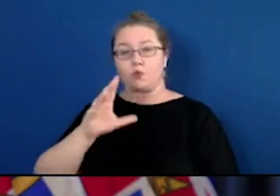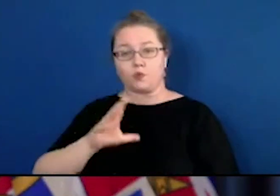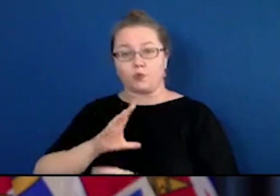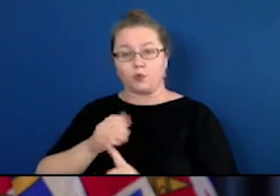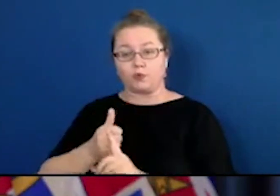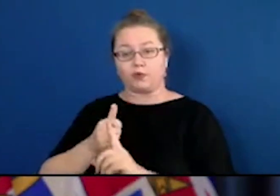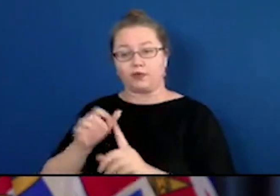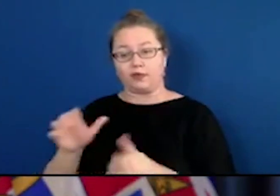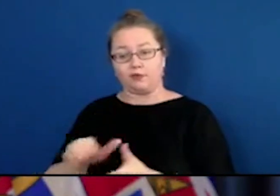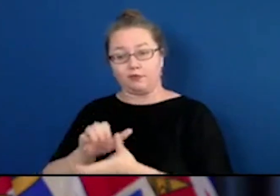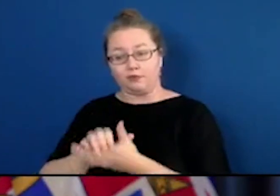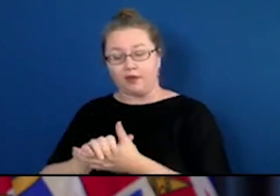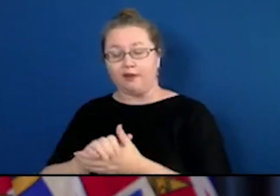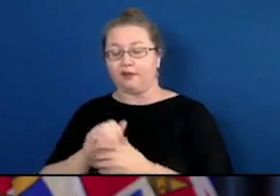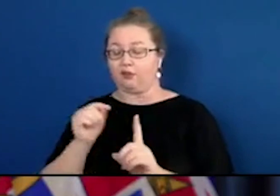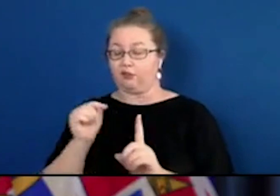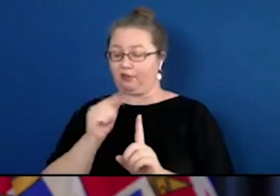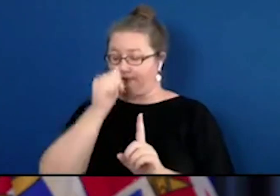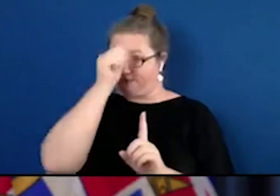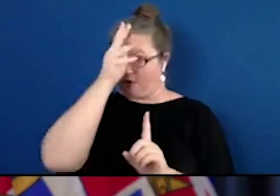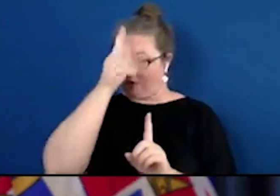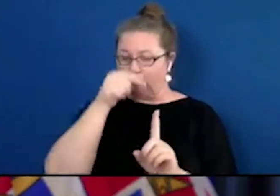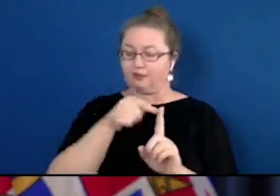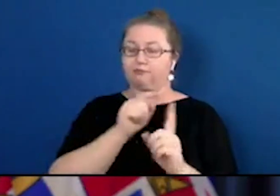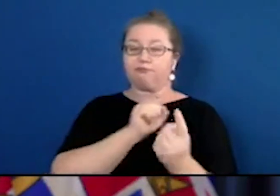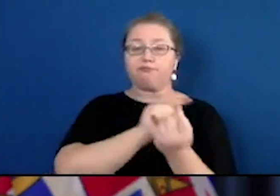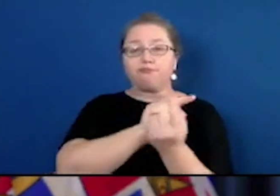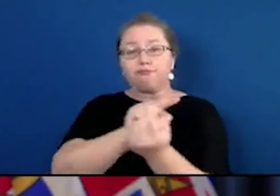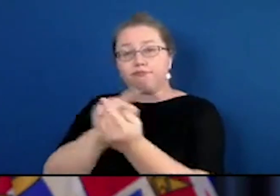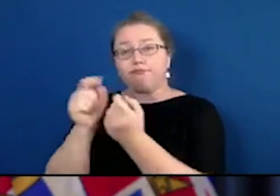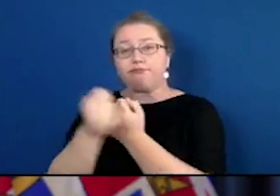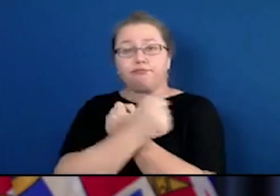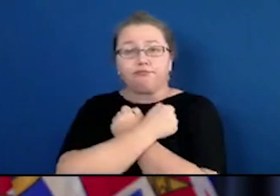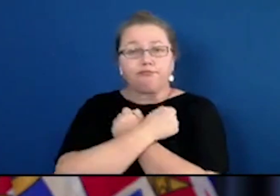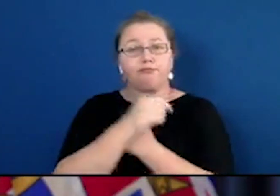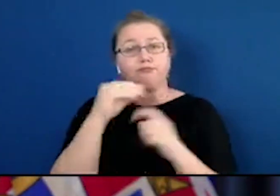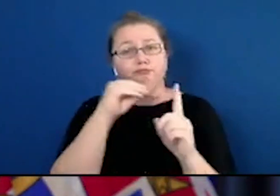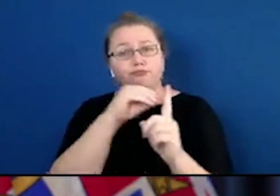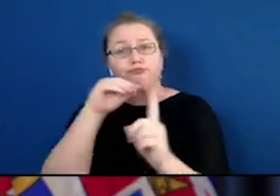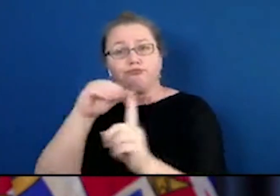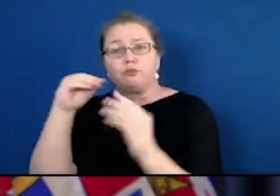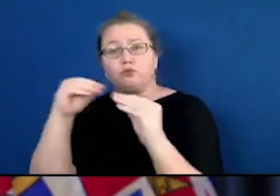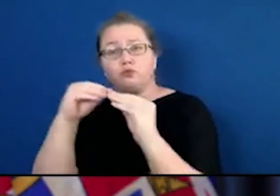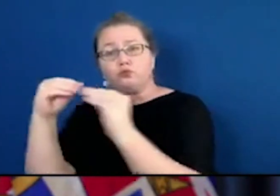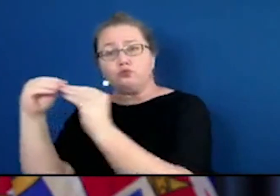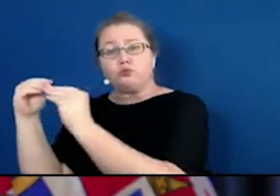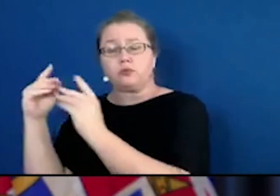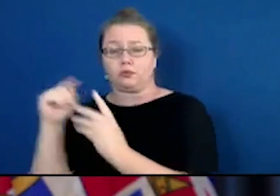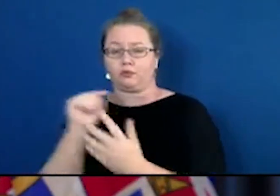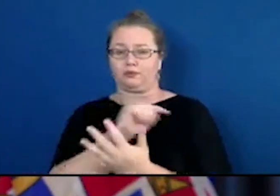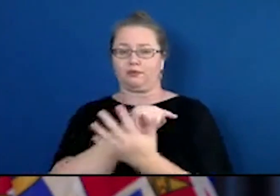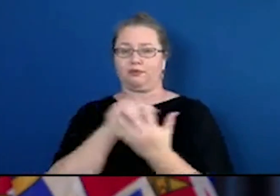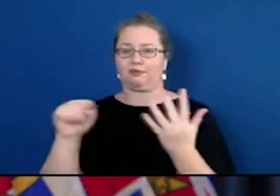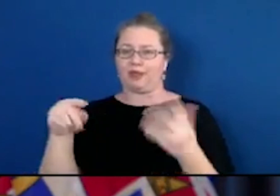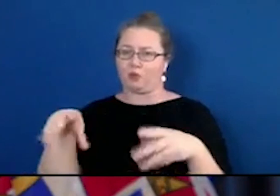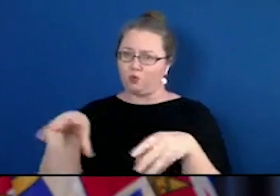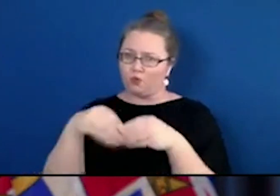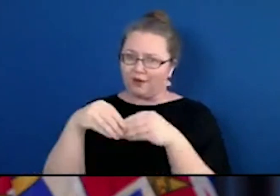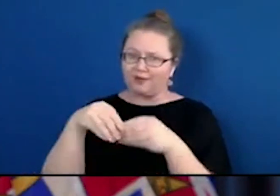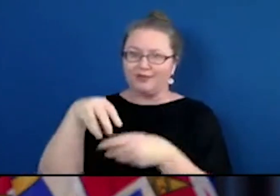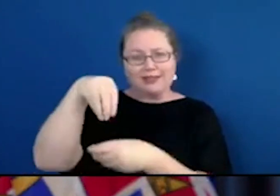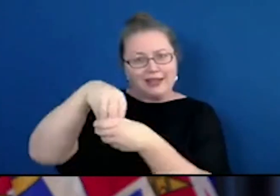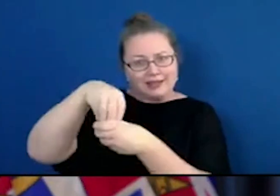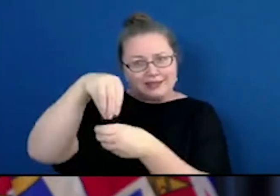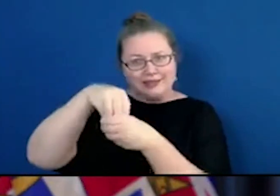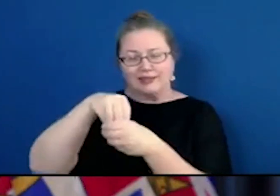was close to each and every guest, gave them a hug, kissed them, and there was spread in that wedding situation that was